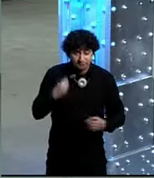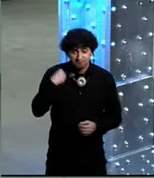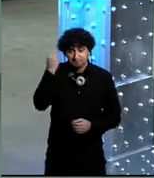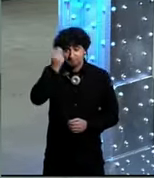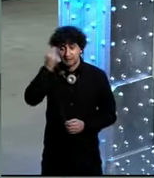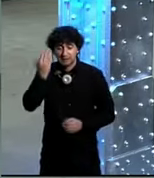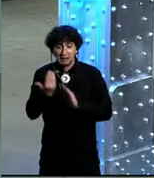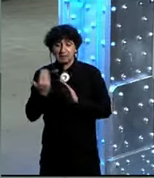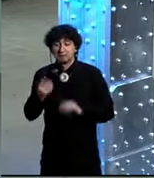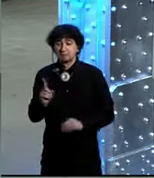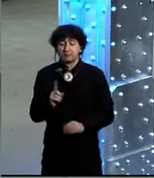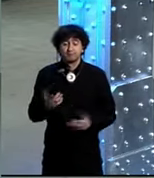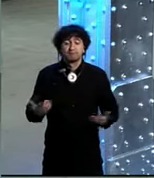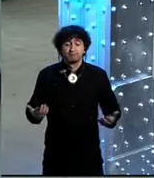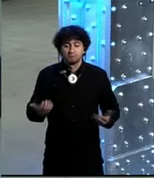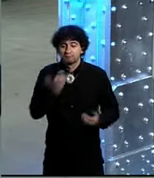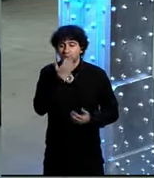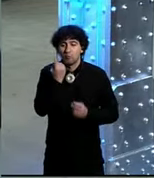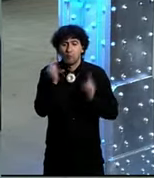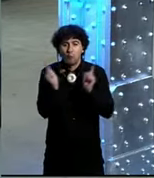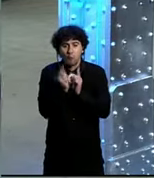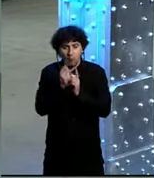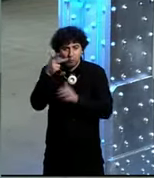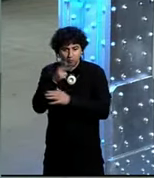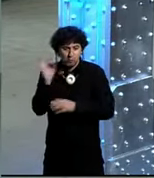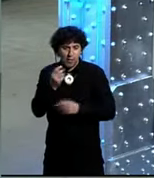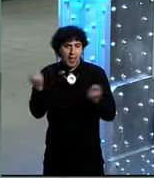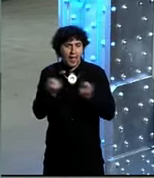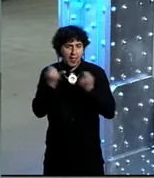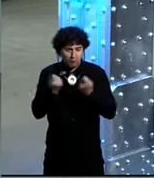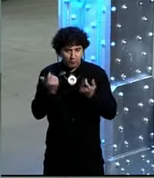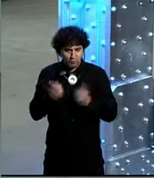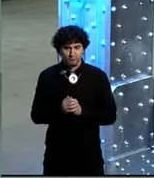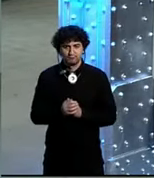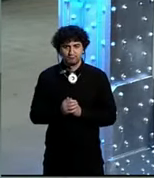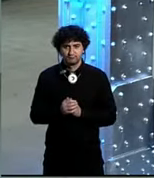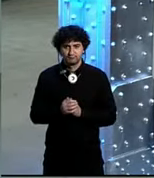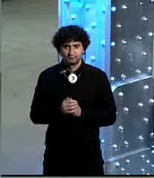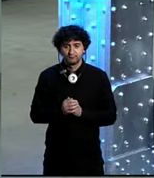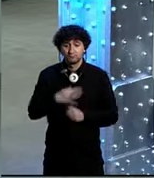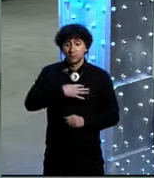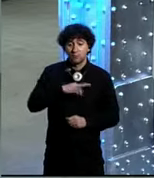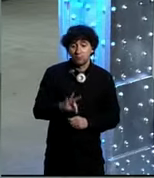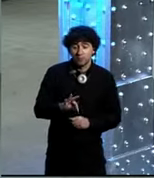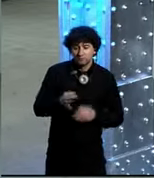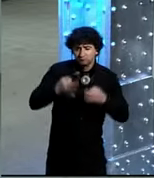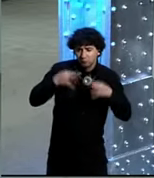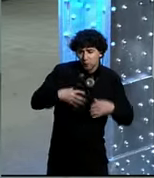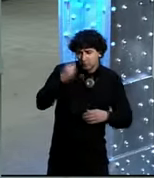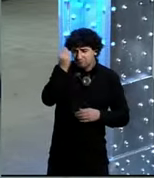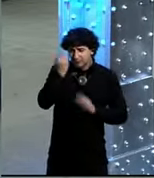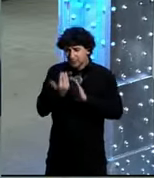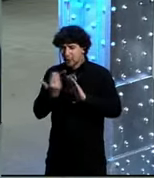for instance, or an ad or something like that, we can most often make it just the way we want to make it, budget and other